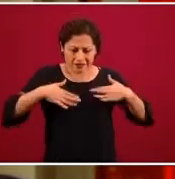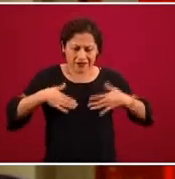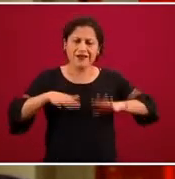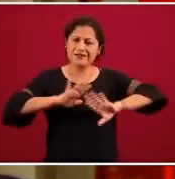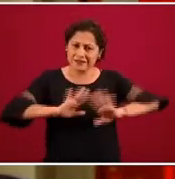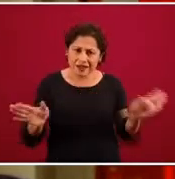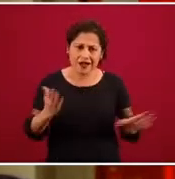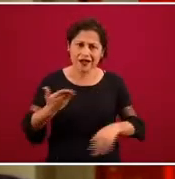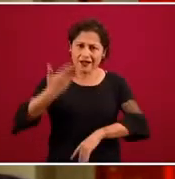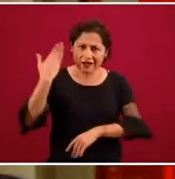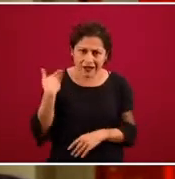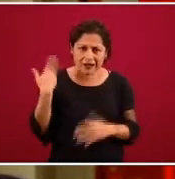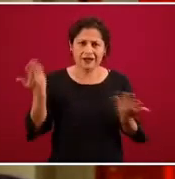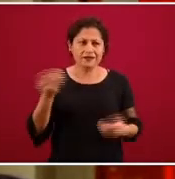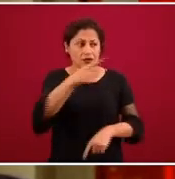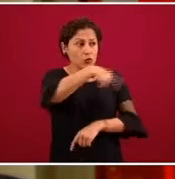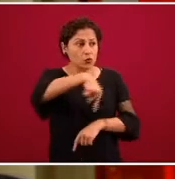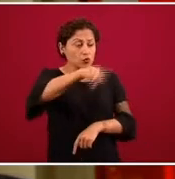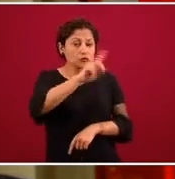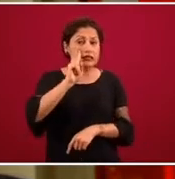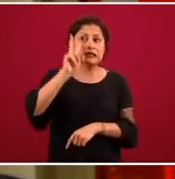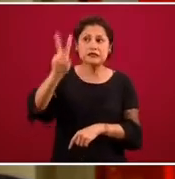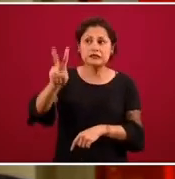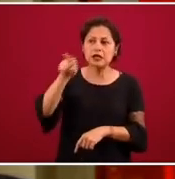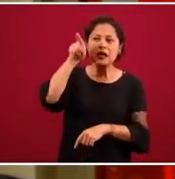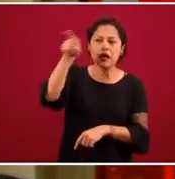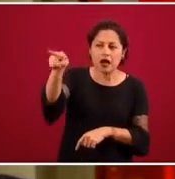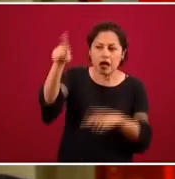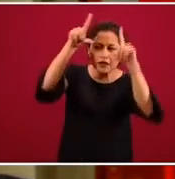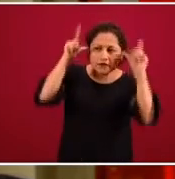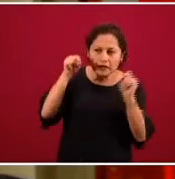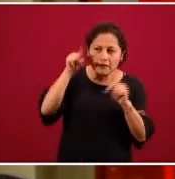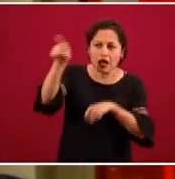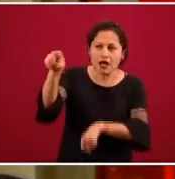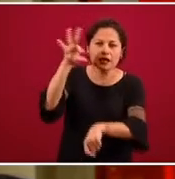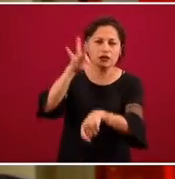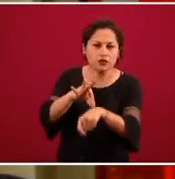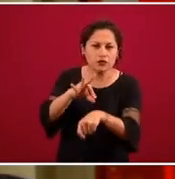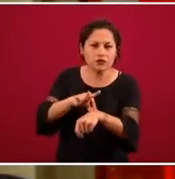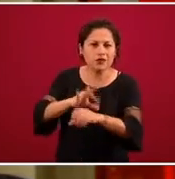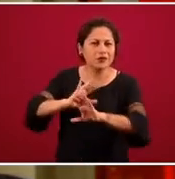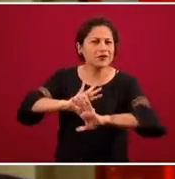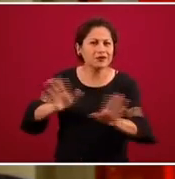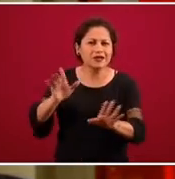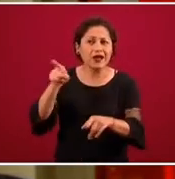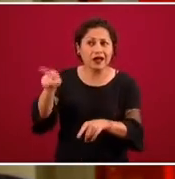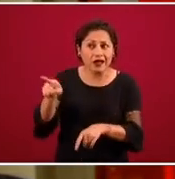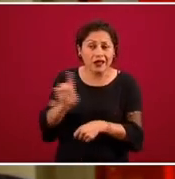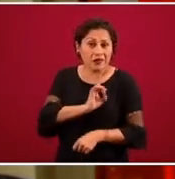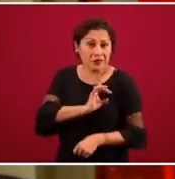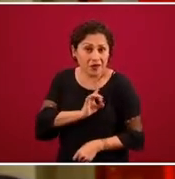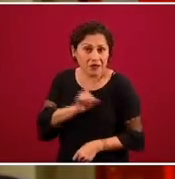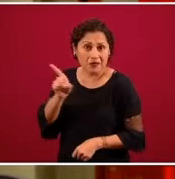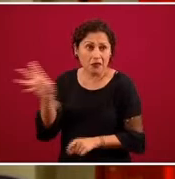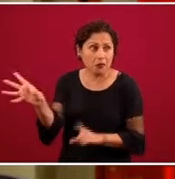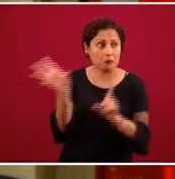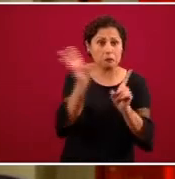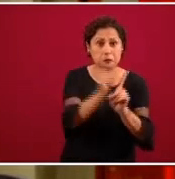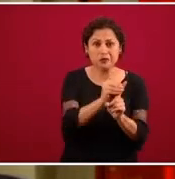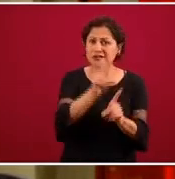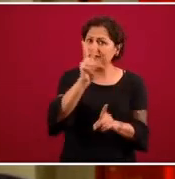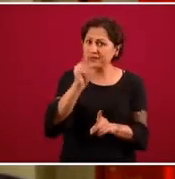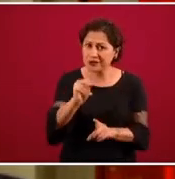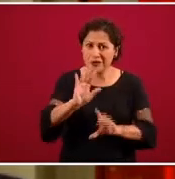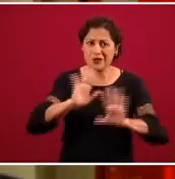not the uniform they're wearing when they're near COVID people, COVID infected patients. Now, as soon as they're